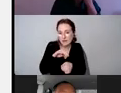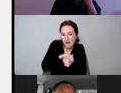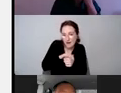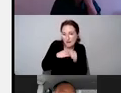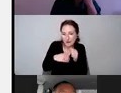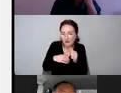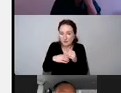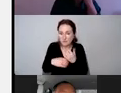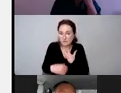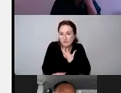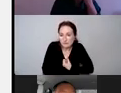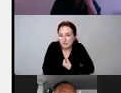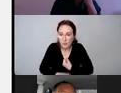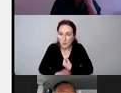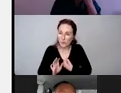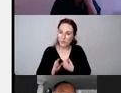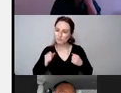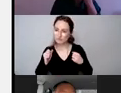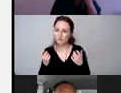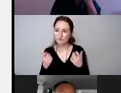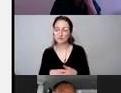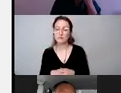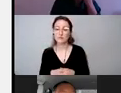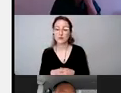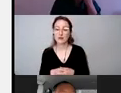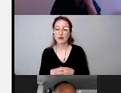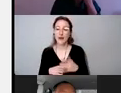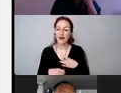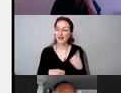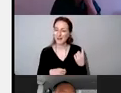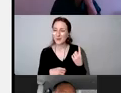like. It says that I'm big, right?